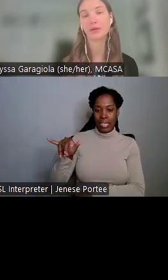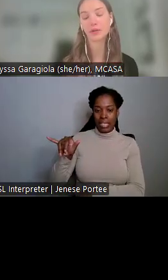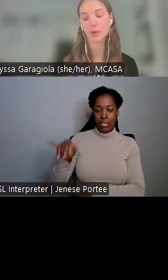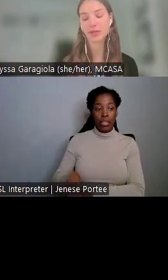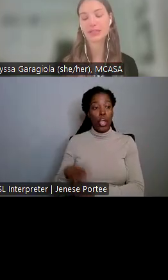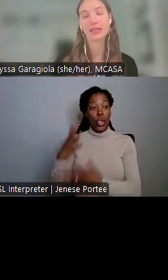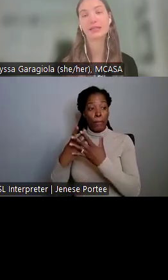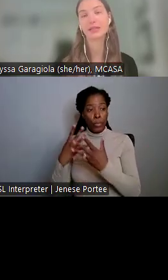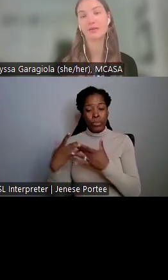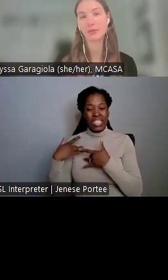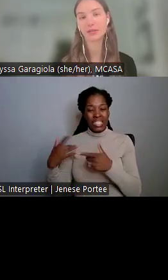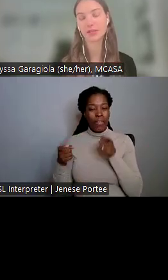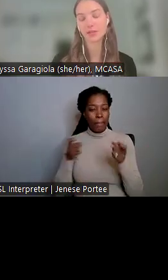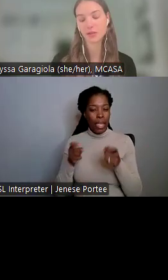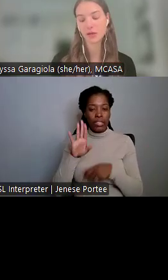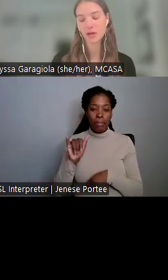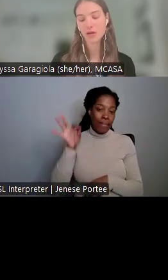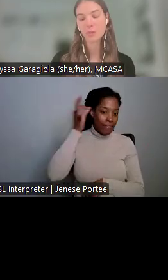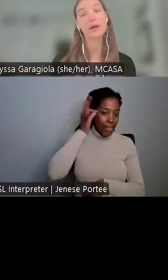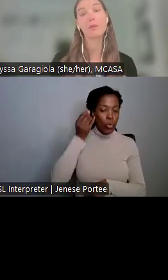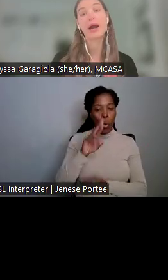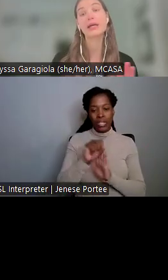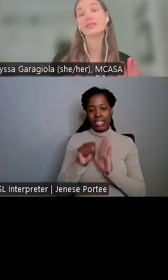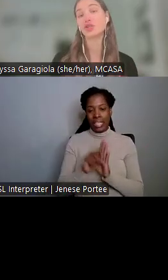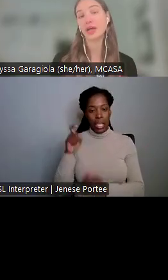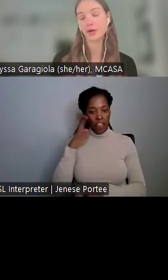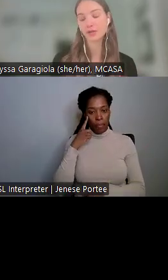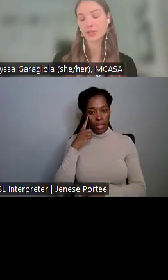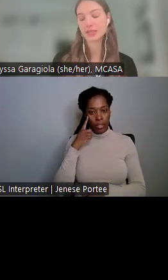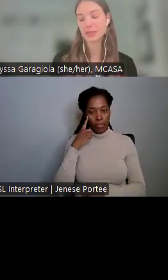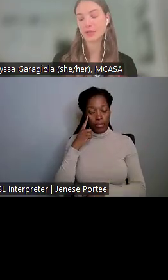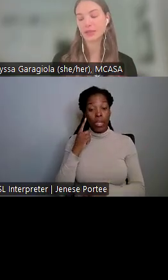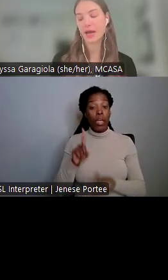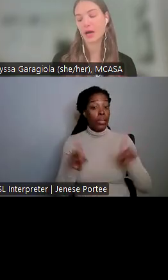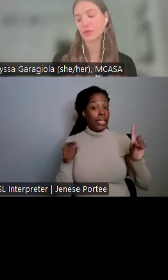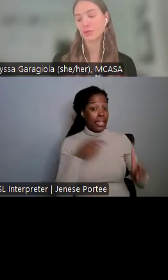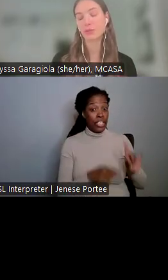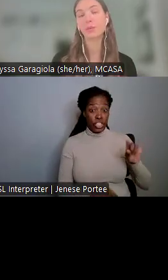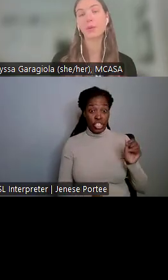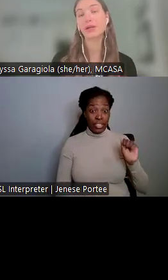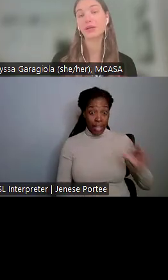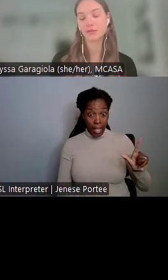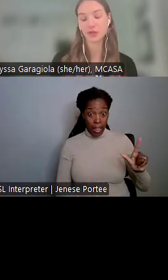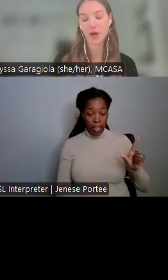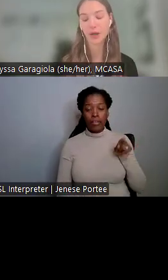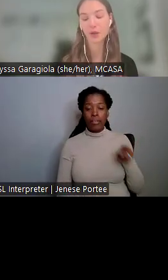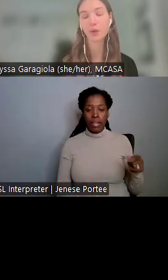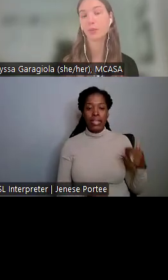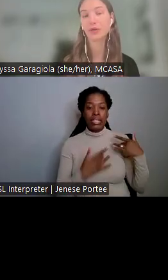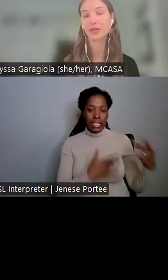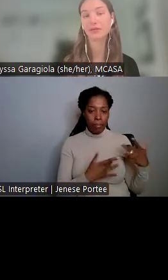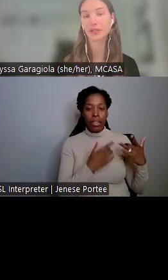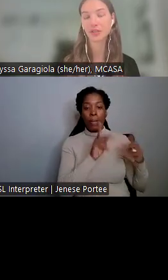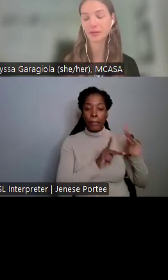by federal or state governments, whereas jails typically house people waiting for trial